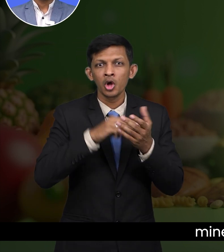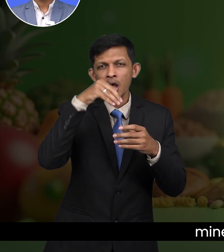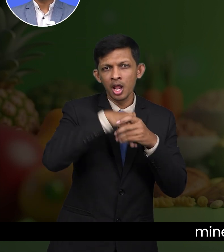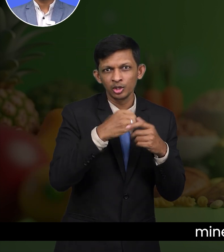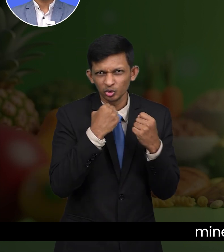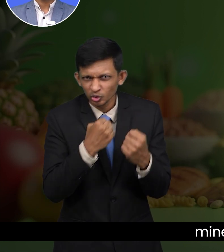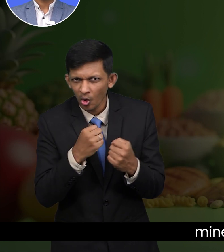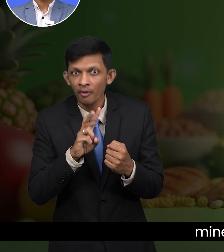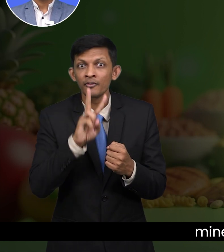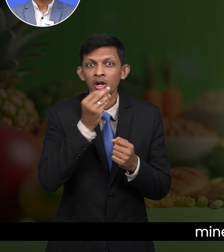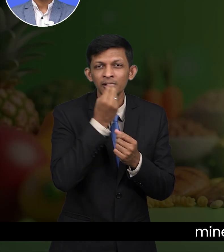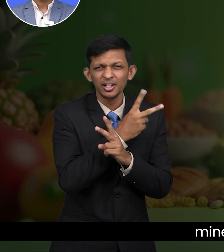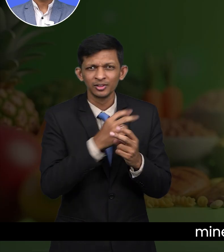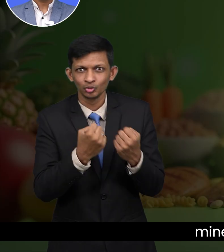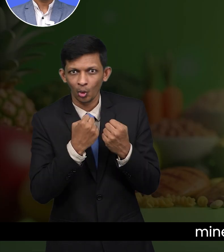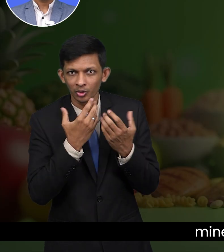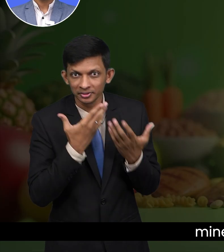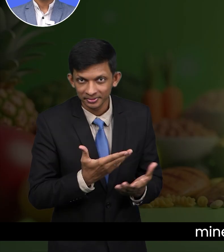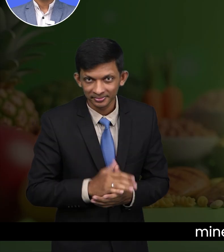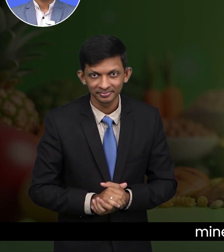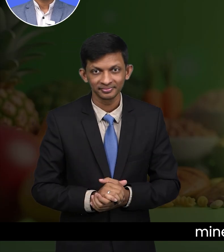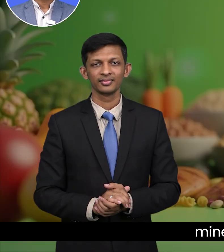minerals, and vitamins.